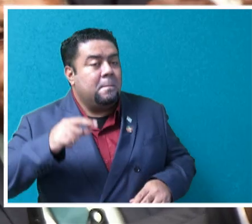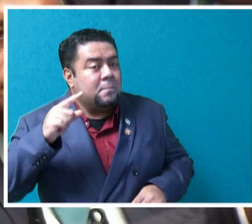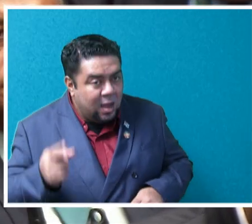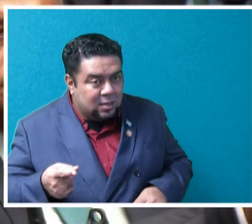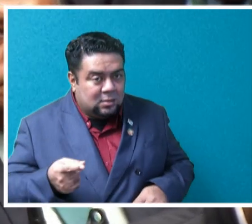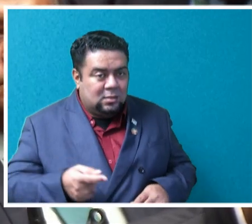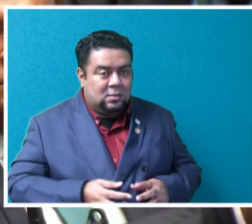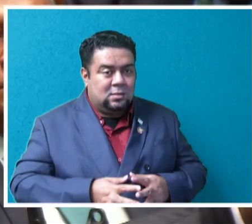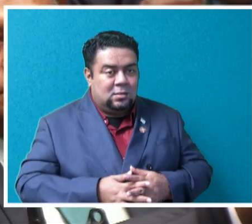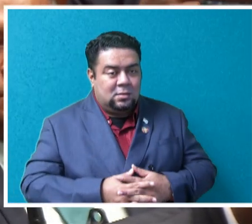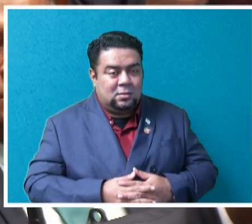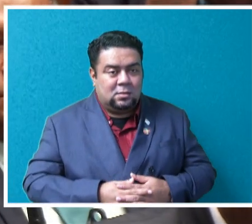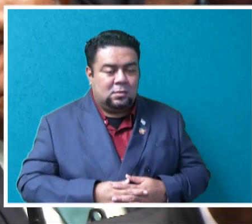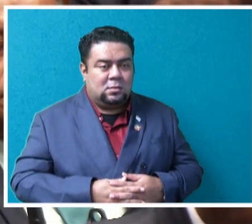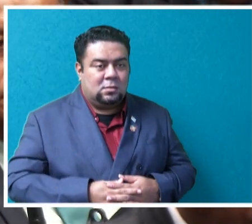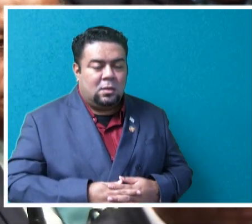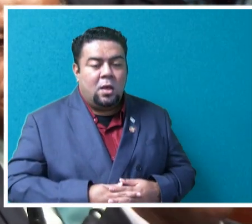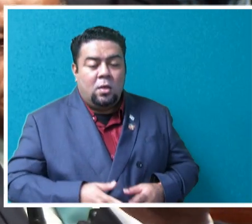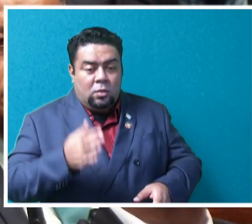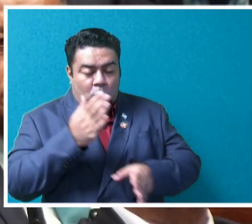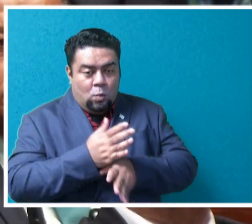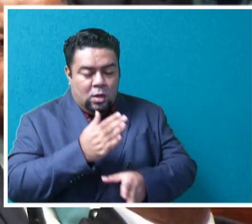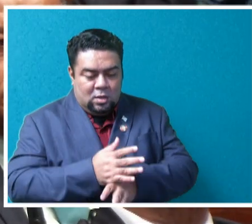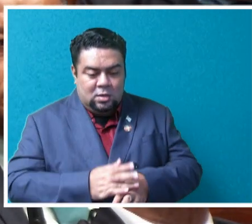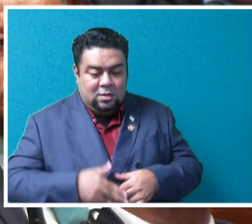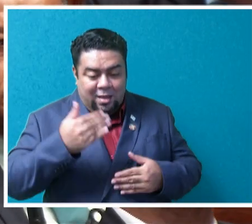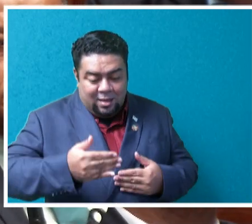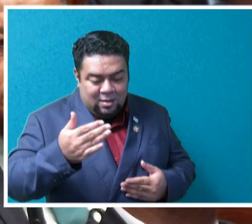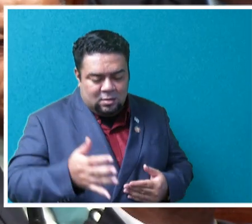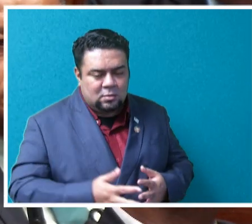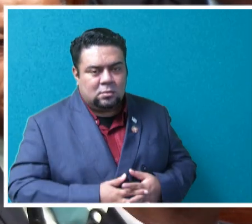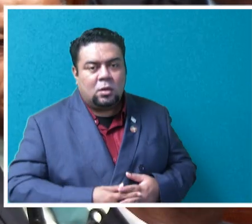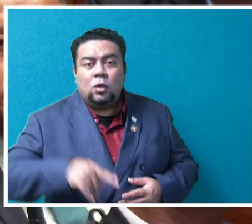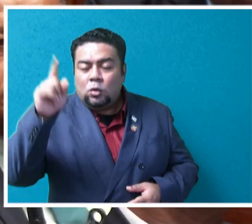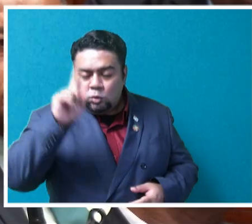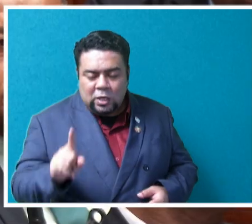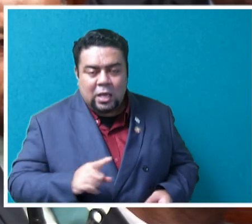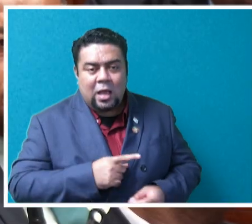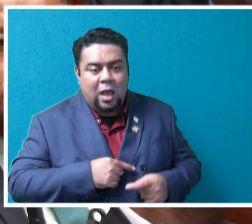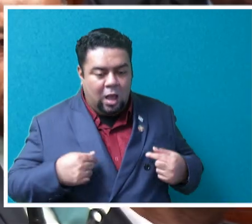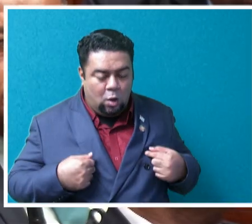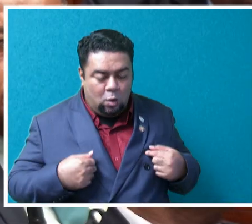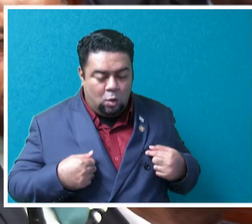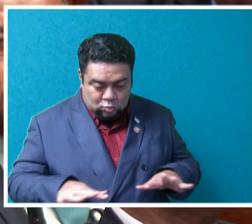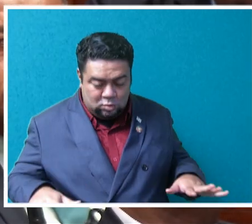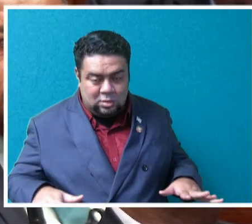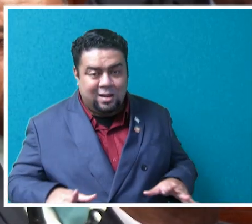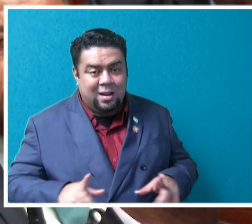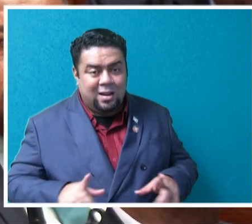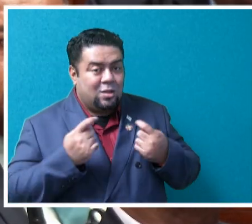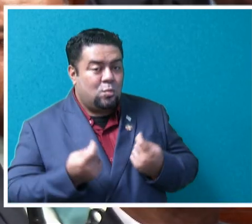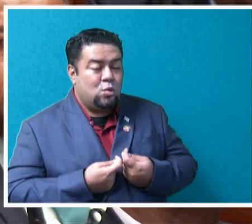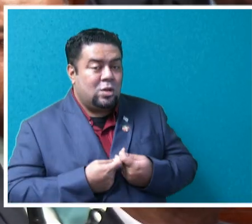sir, the task ahead is practical. Today, our chiefs and community